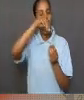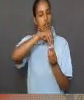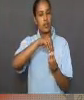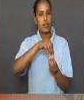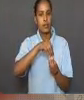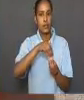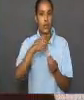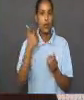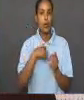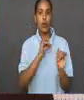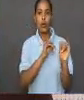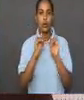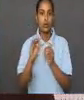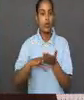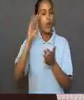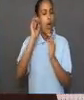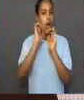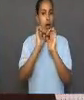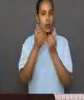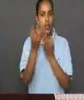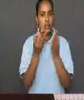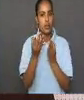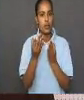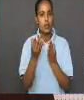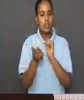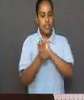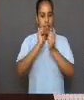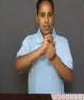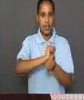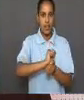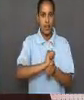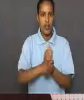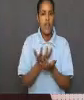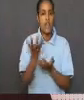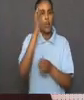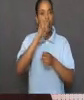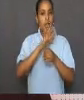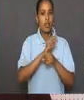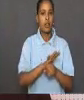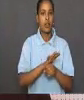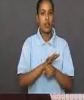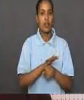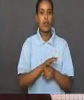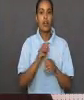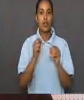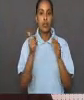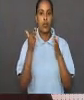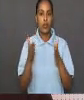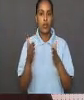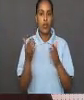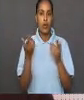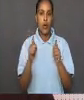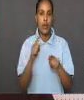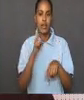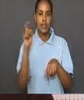is added. We also learned how to explain the change in vapor pressure of a